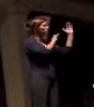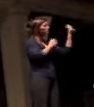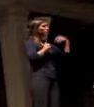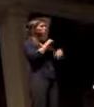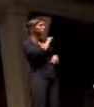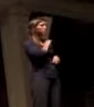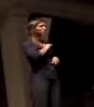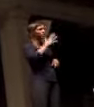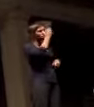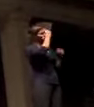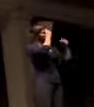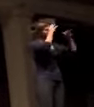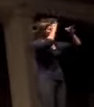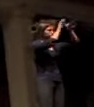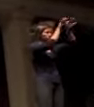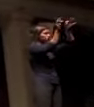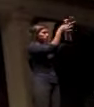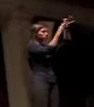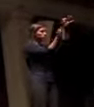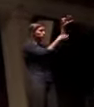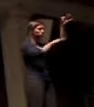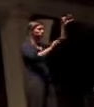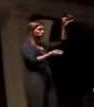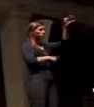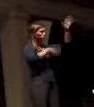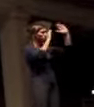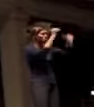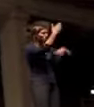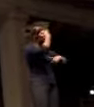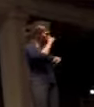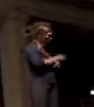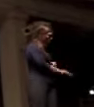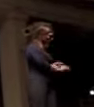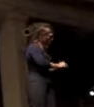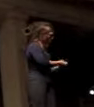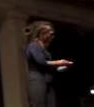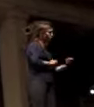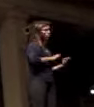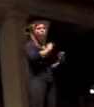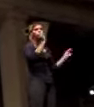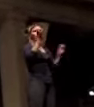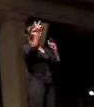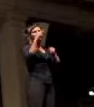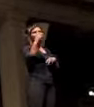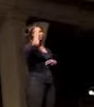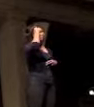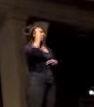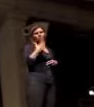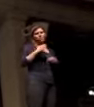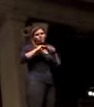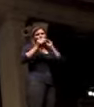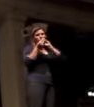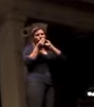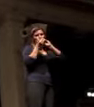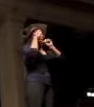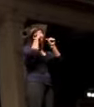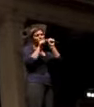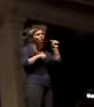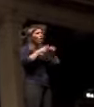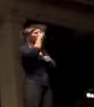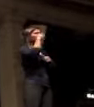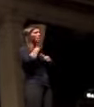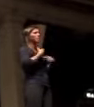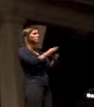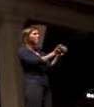being could spin it around to remind me of the number that I saw on the scale. I think I was creating a language where heavy didn't exist, where hey, fat